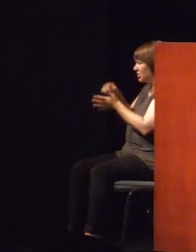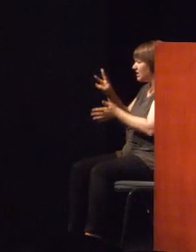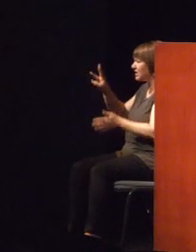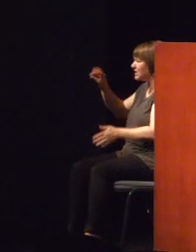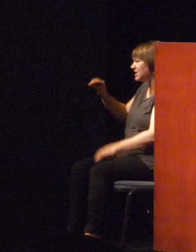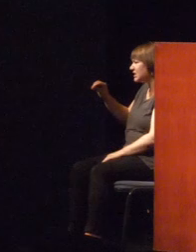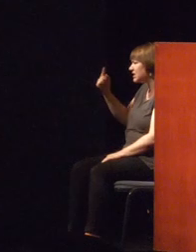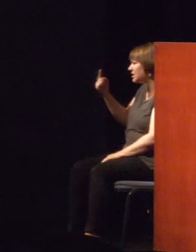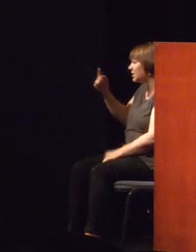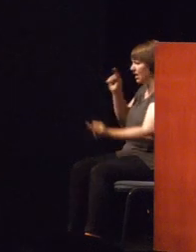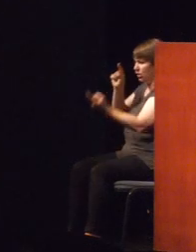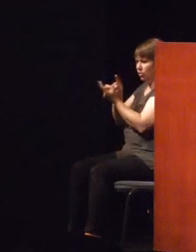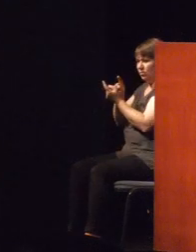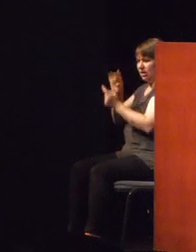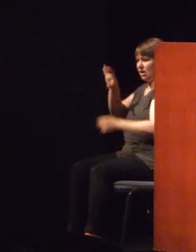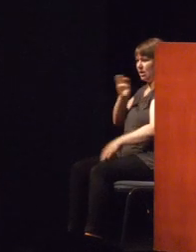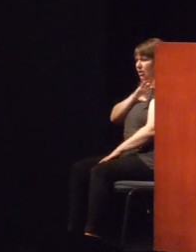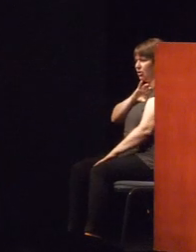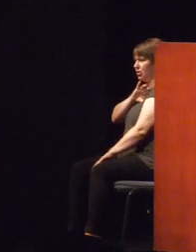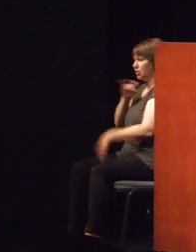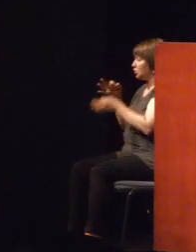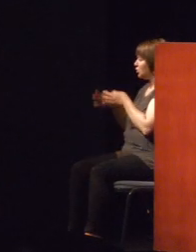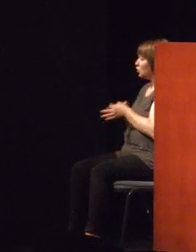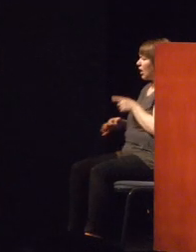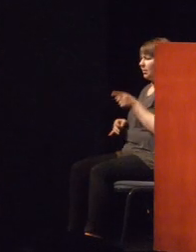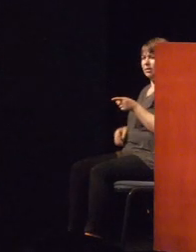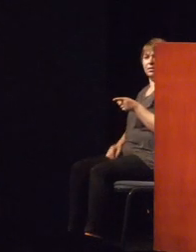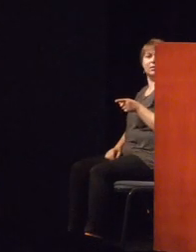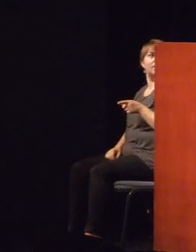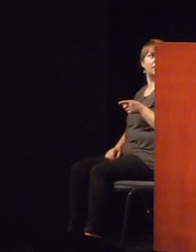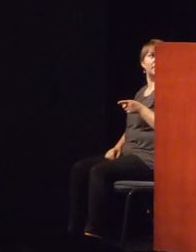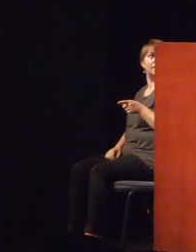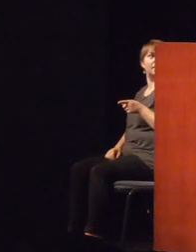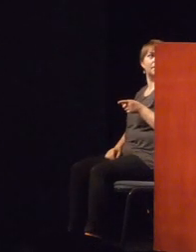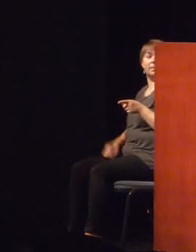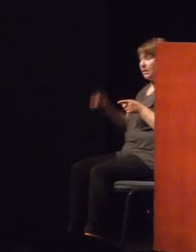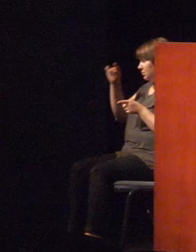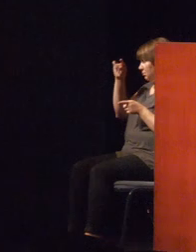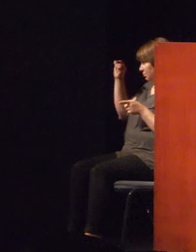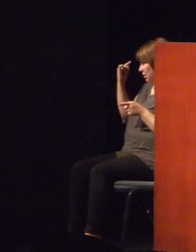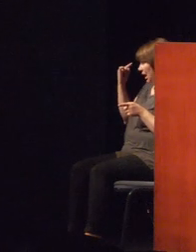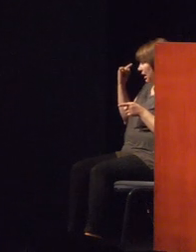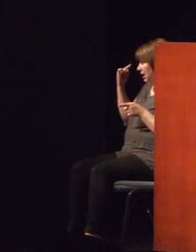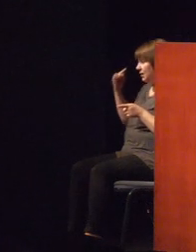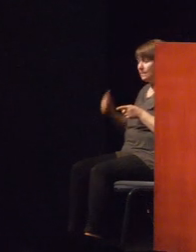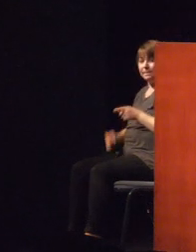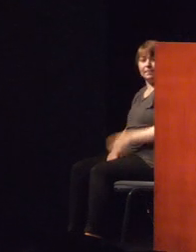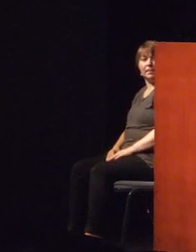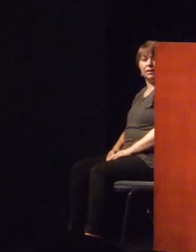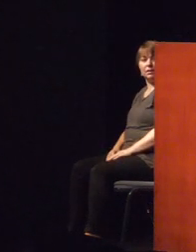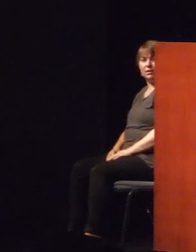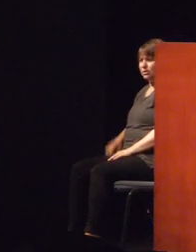and you meet a new character who's described as black. And it's